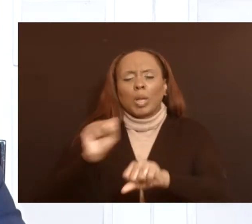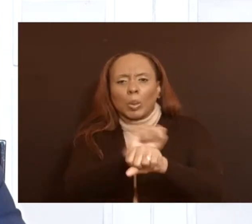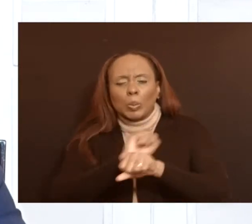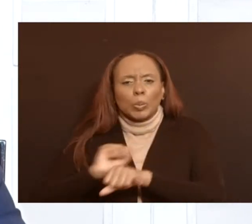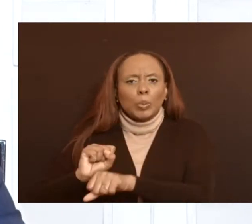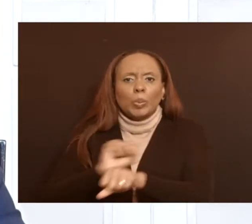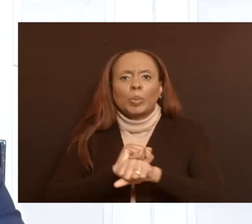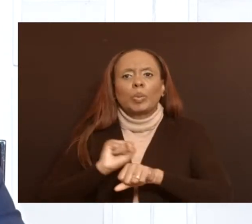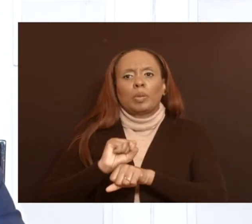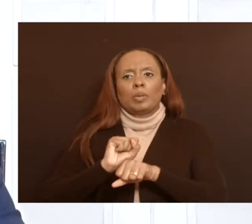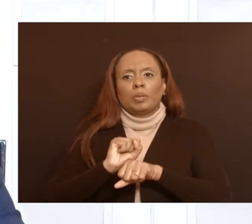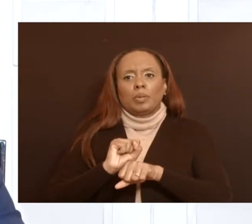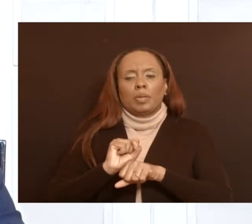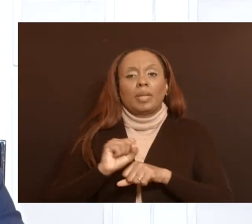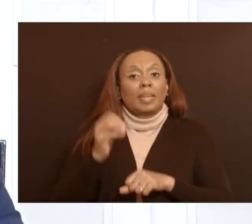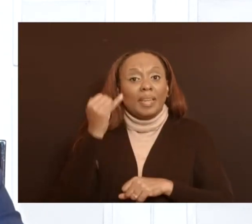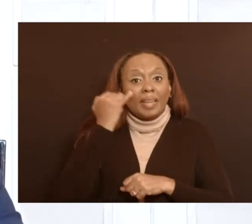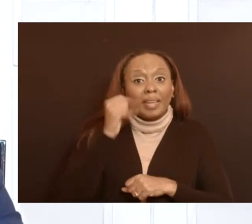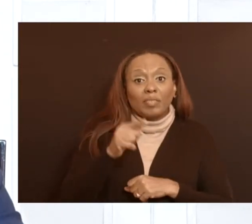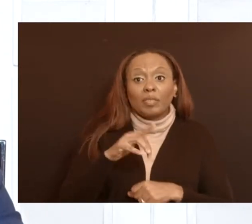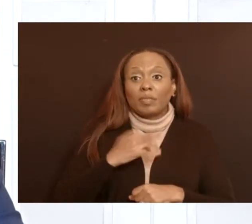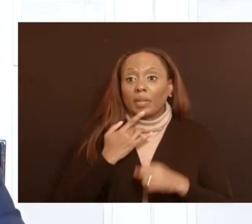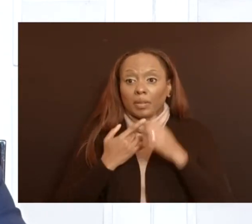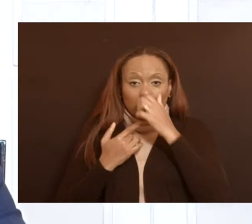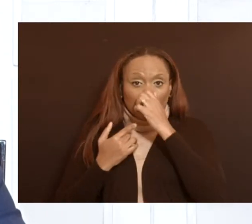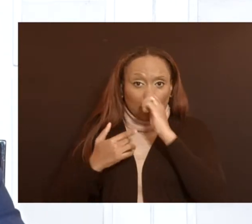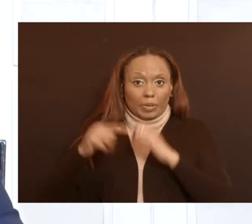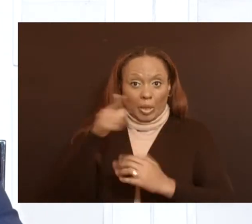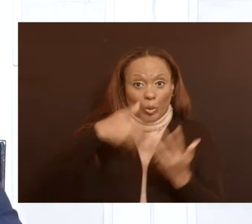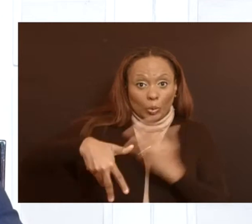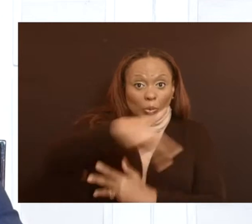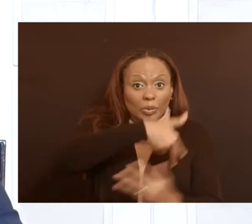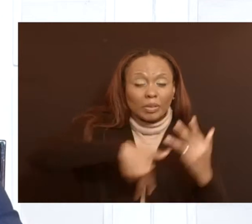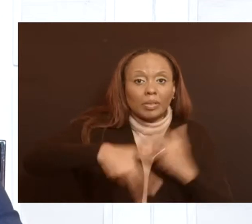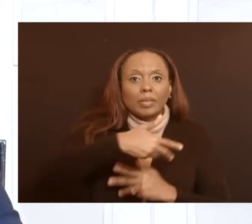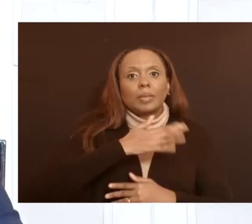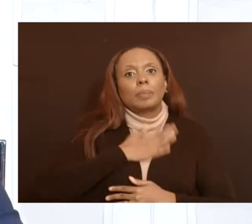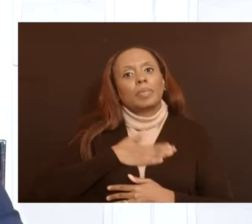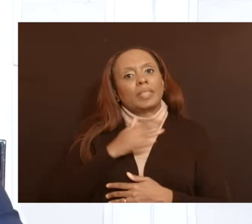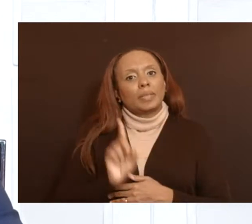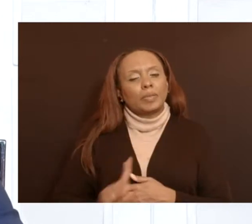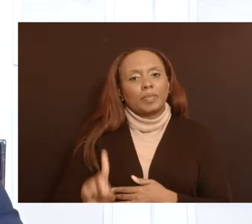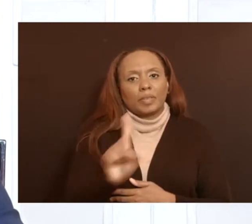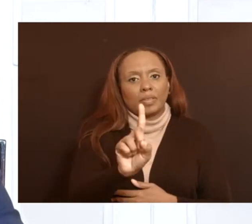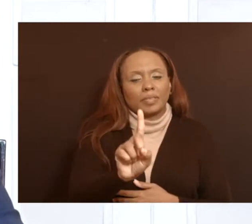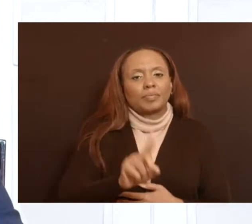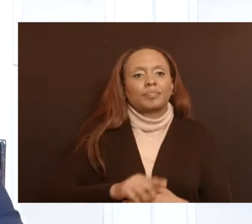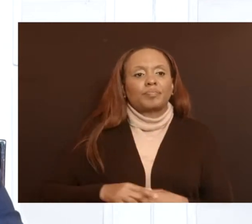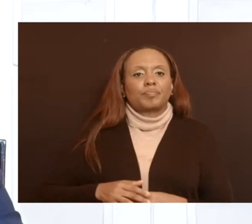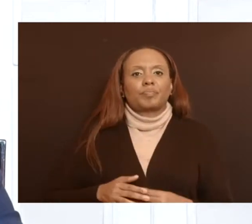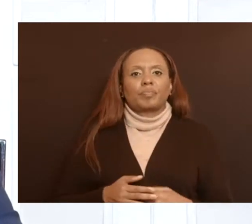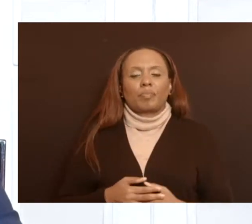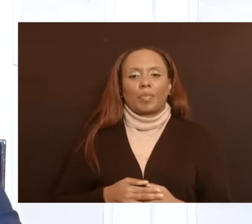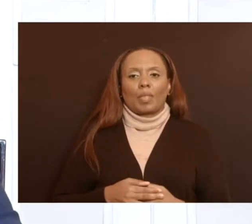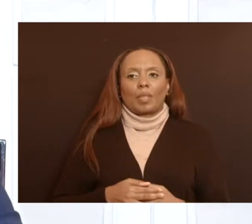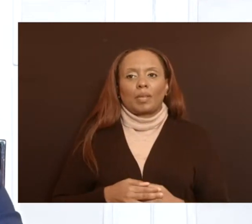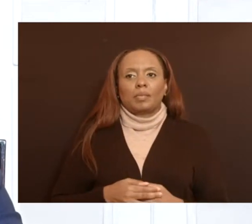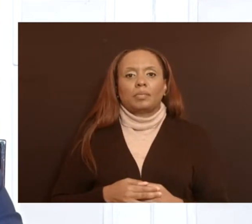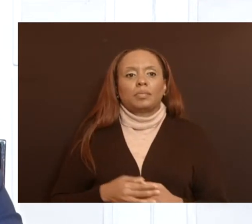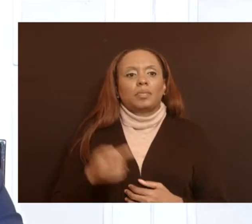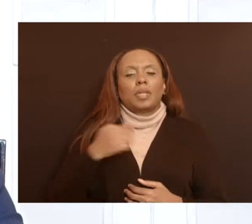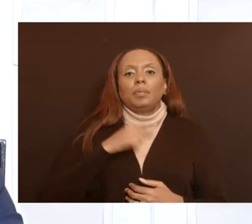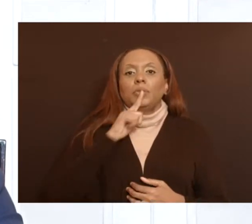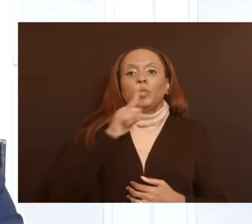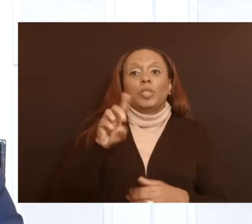them honestly to step forward and go and get tested. If you want to know where the sites are, when we're offline, I'm sure the Ministry of Health